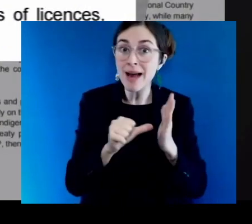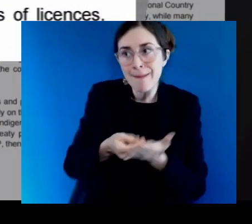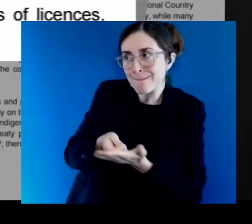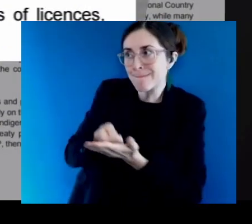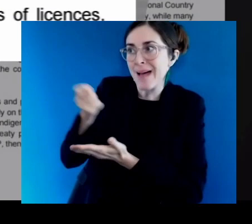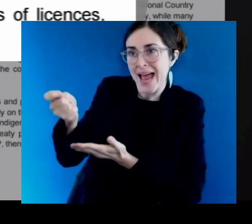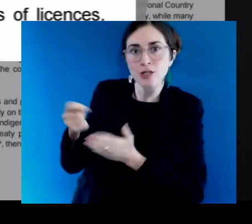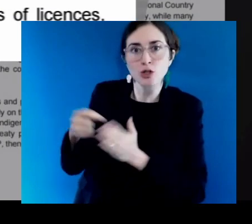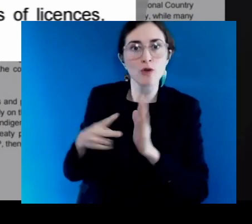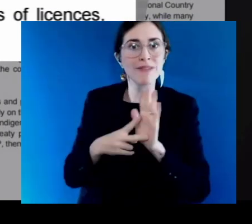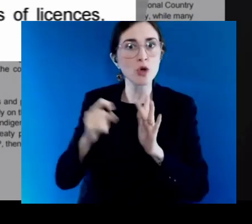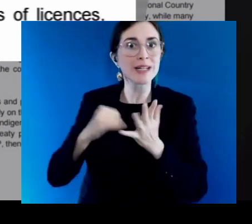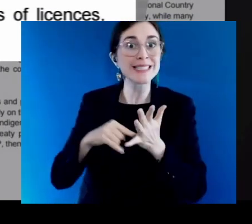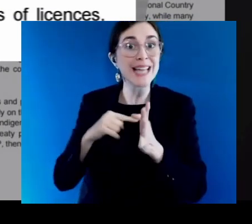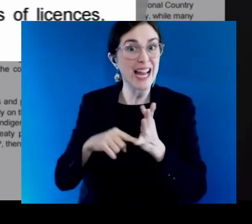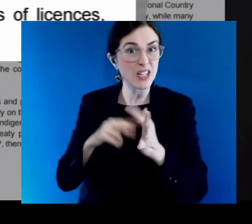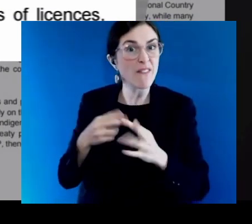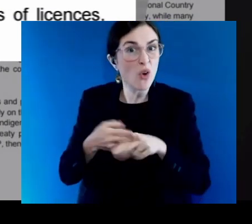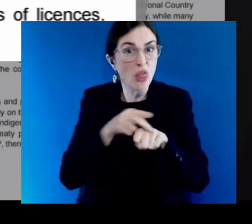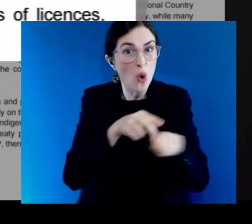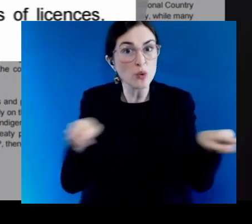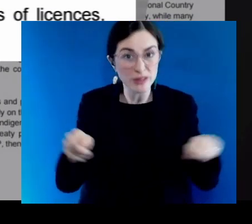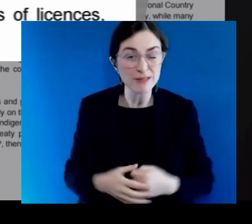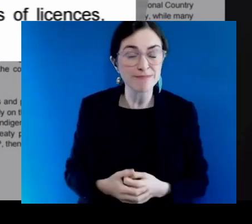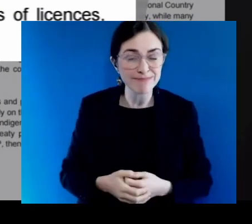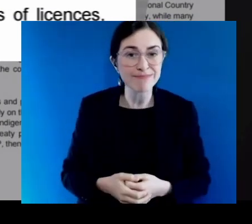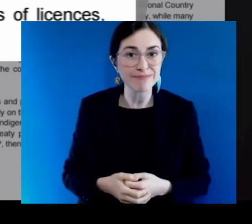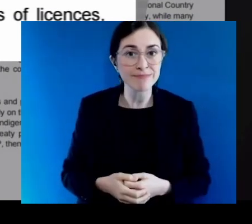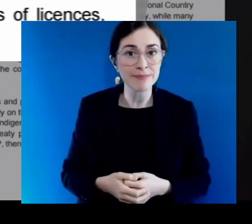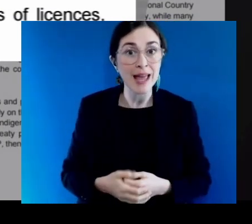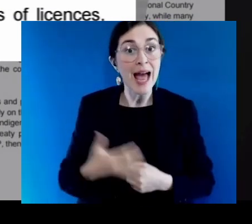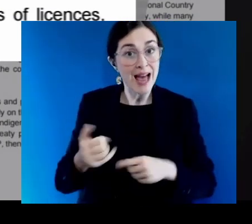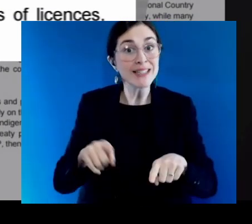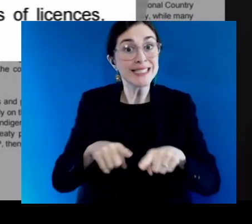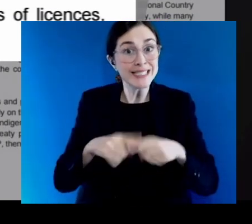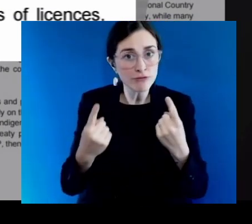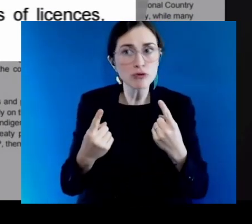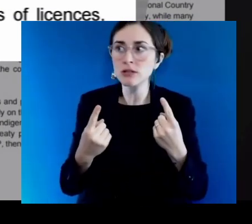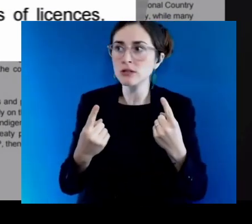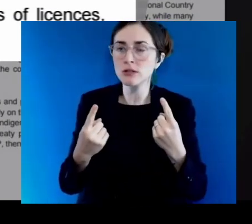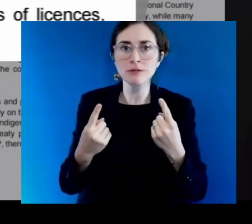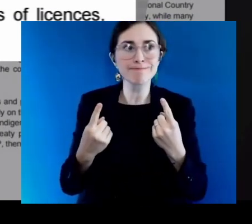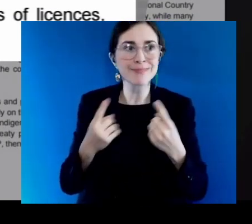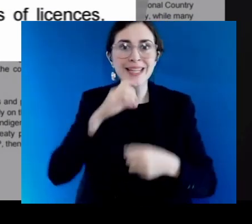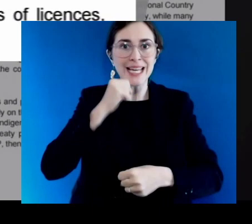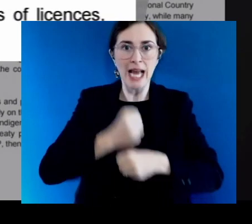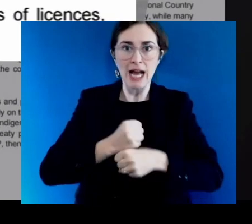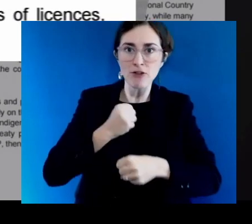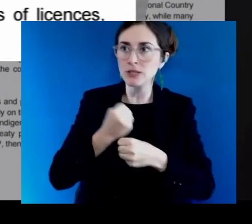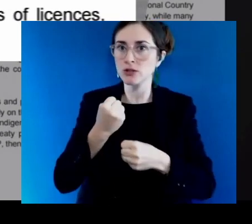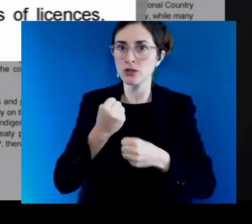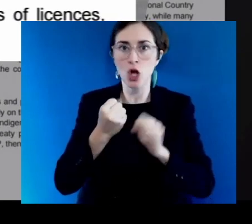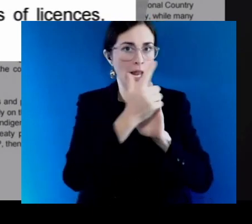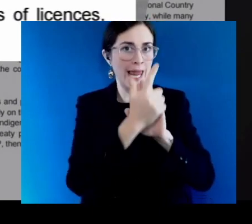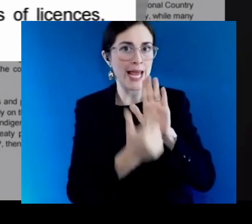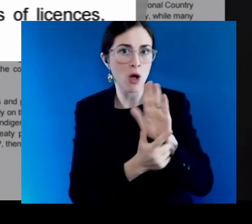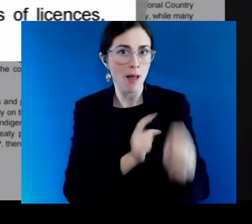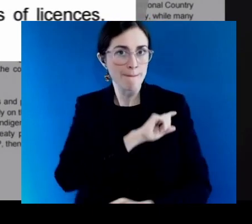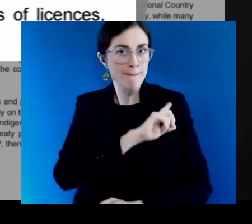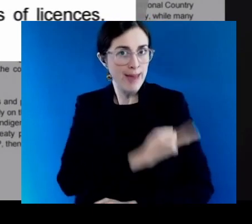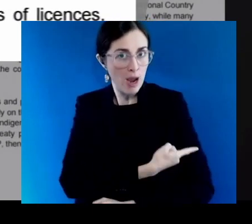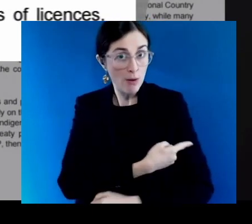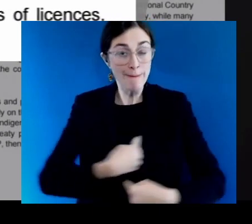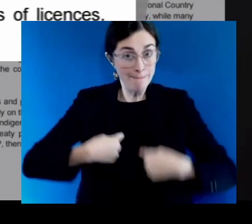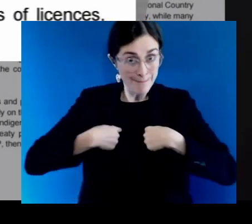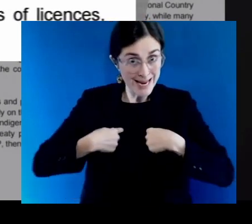resources extracted. There are also several statutory powers that I may be called upon to exercise